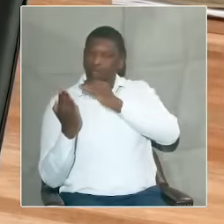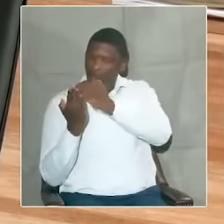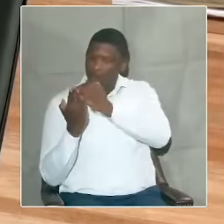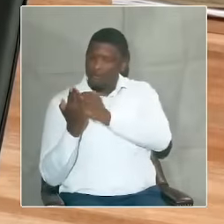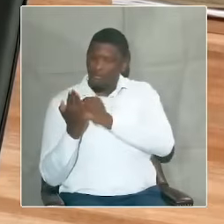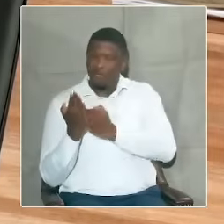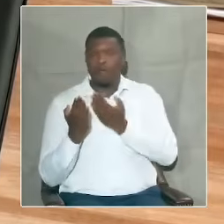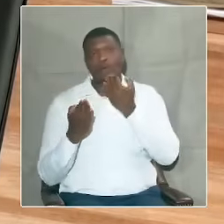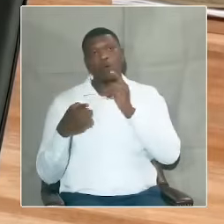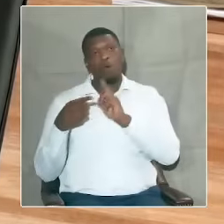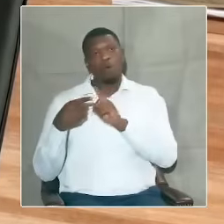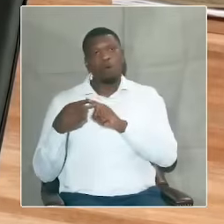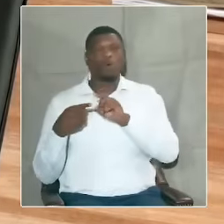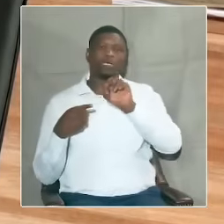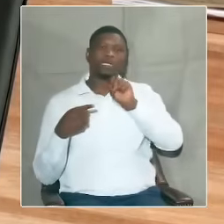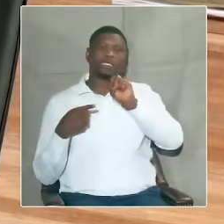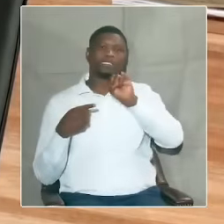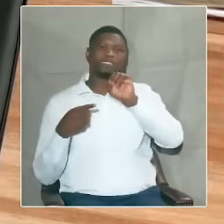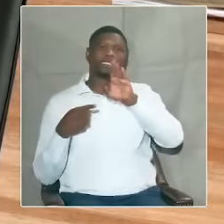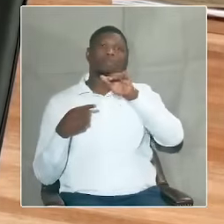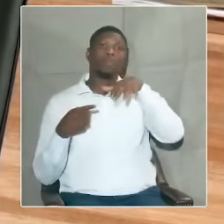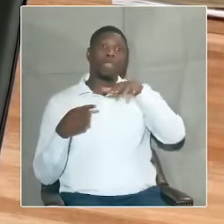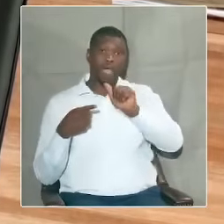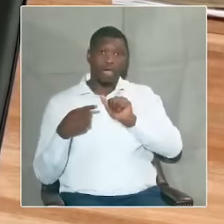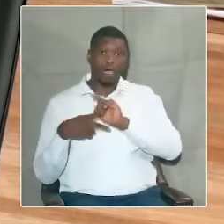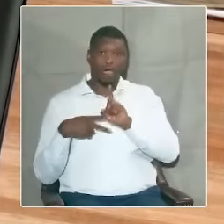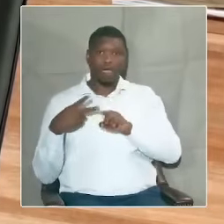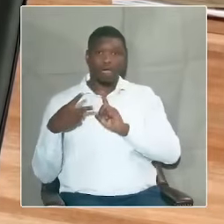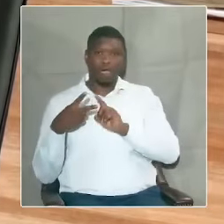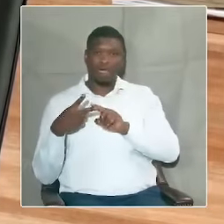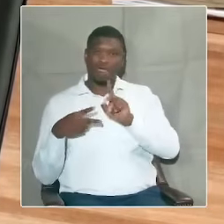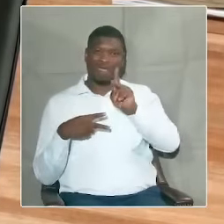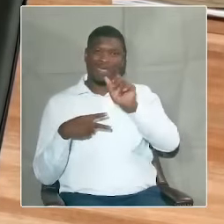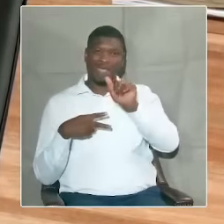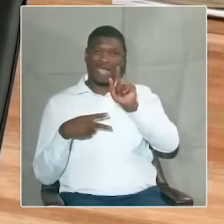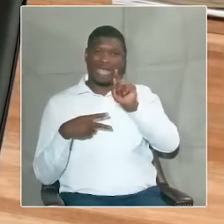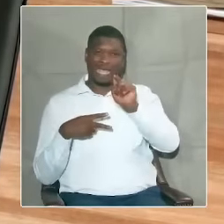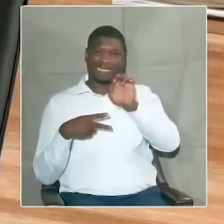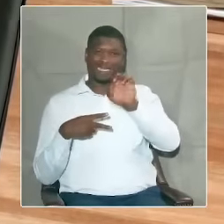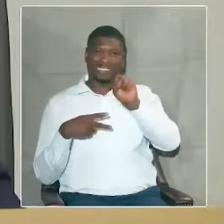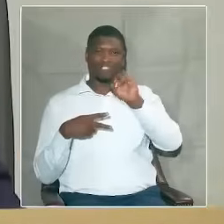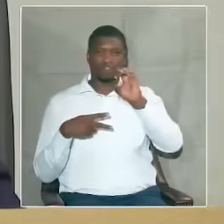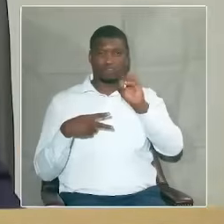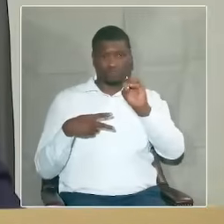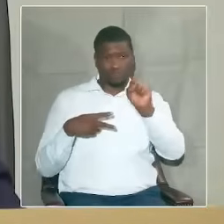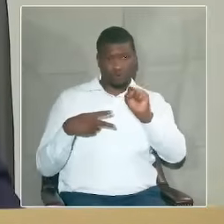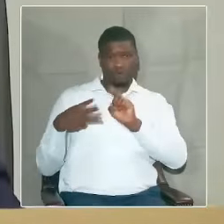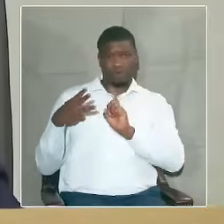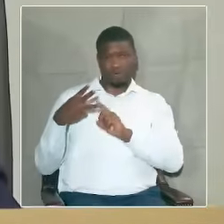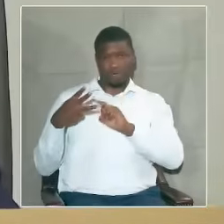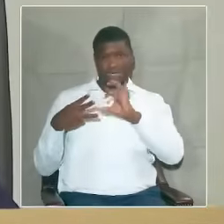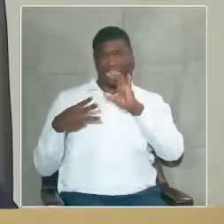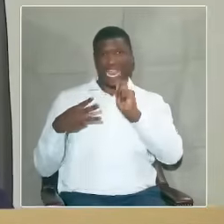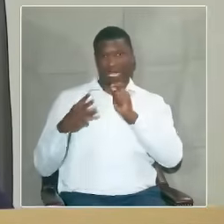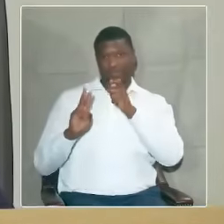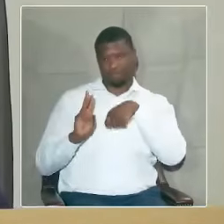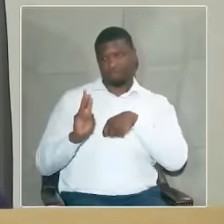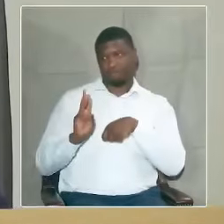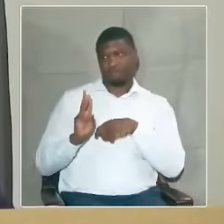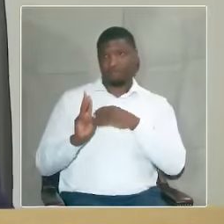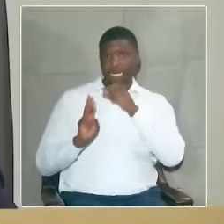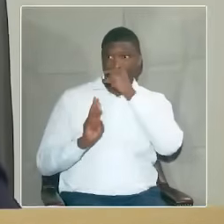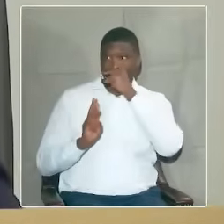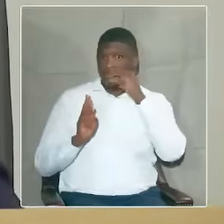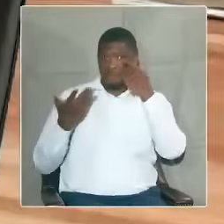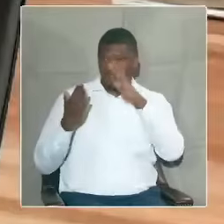Lieutenant General Sibia, Mr. Katiso Molefe, and Mr. Ket Matlala. And that is... Yeah, that's correct,